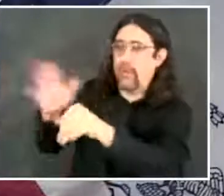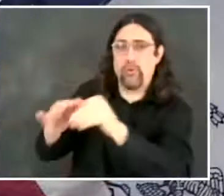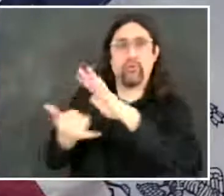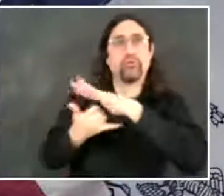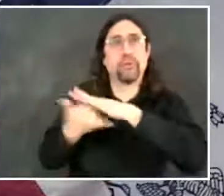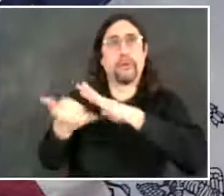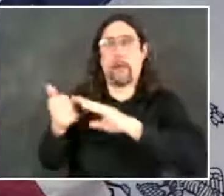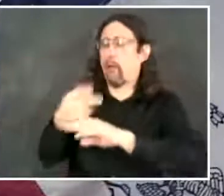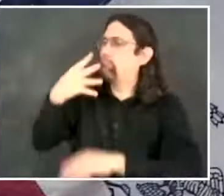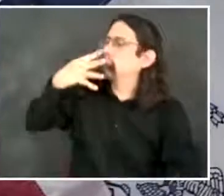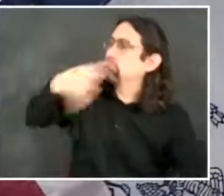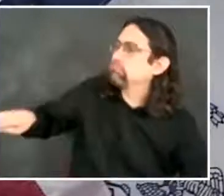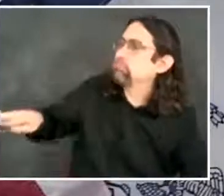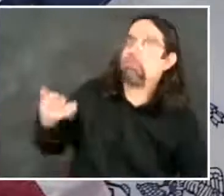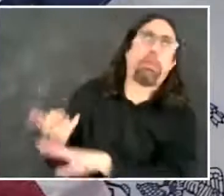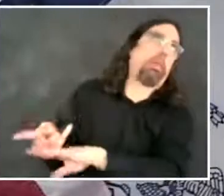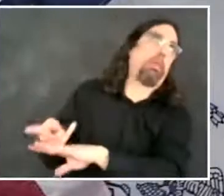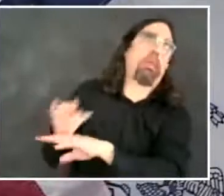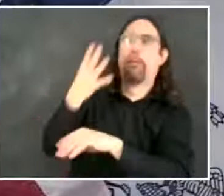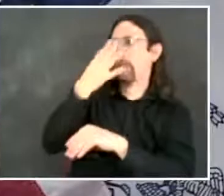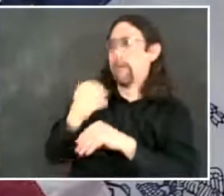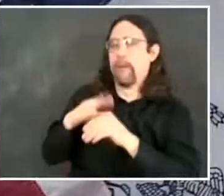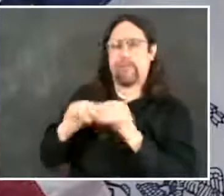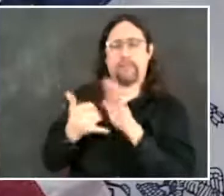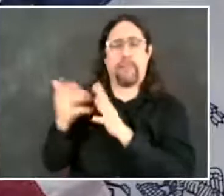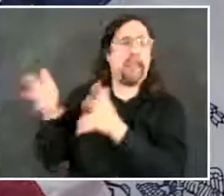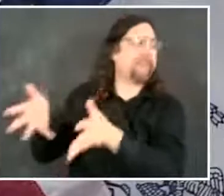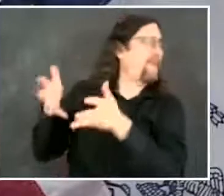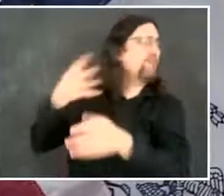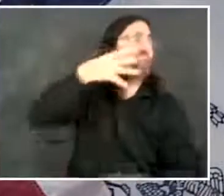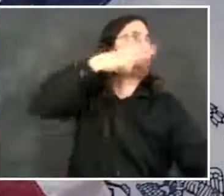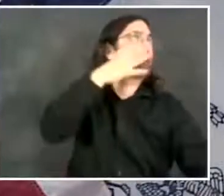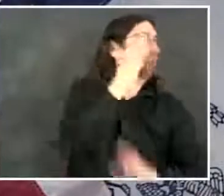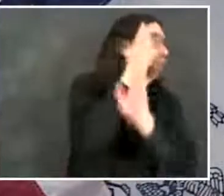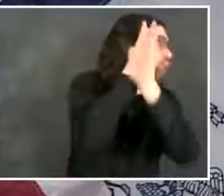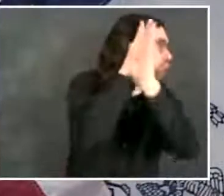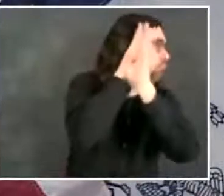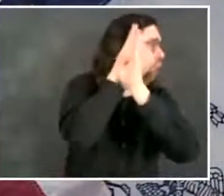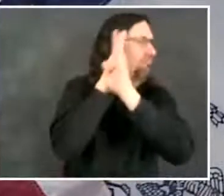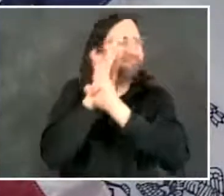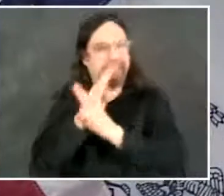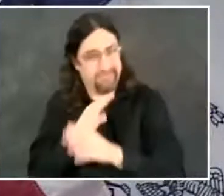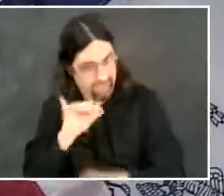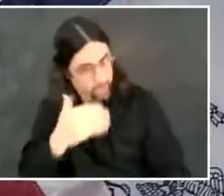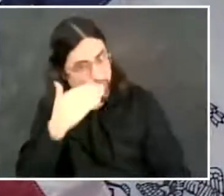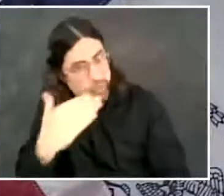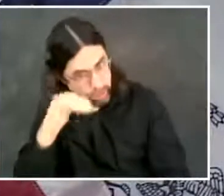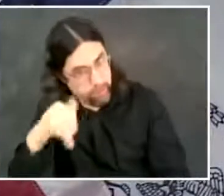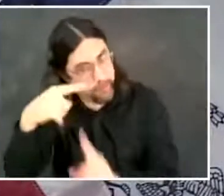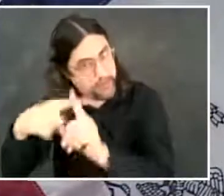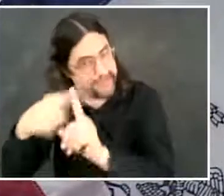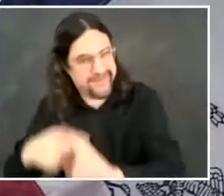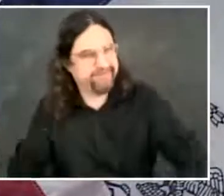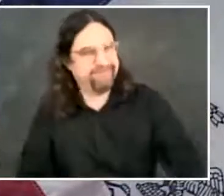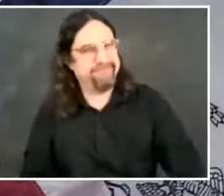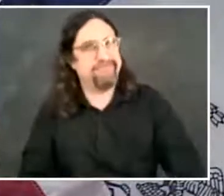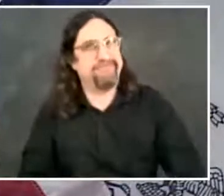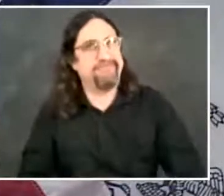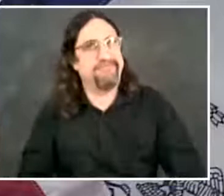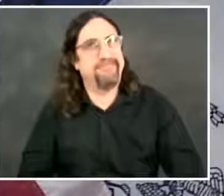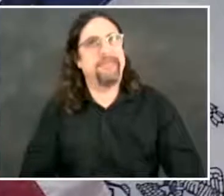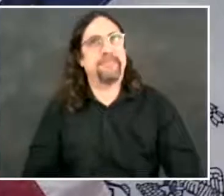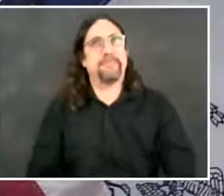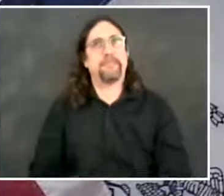to address the concerns that homeless folks had about safety. And it's working. And there's medical